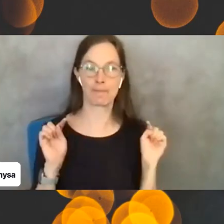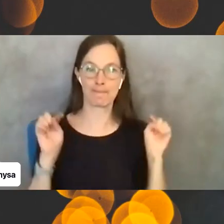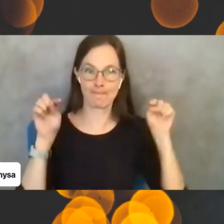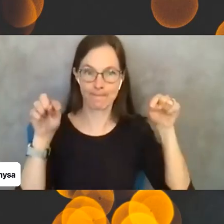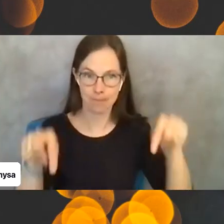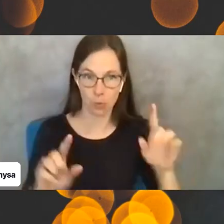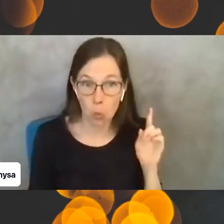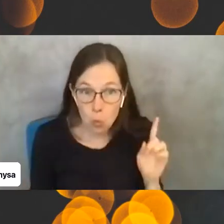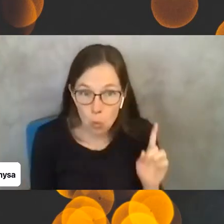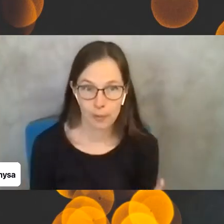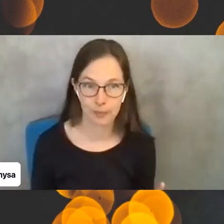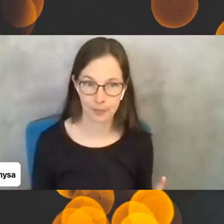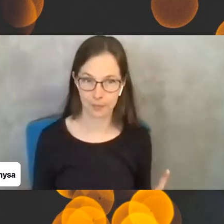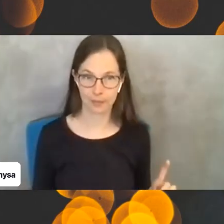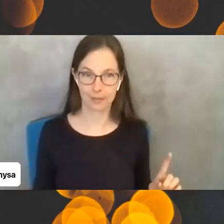forwards. 1,